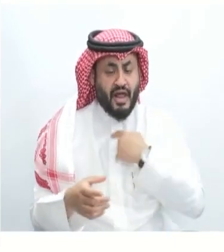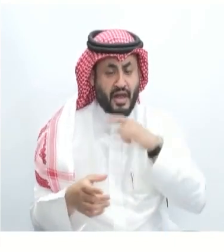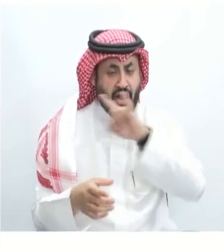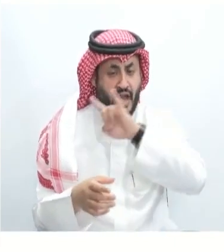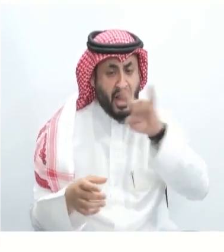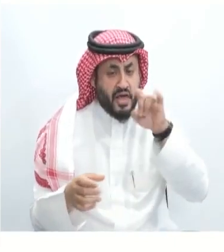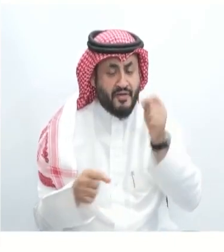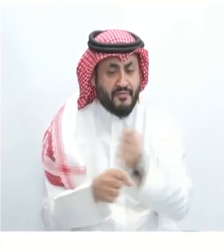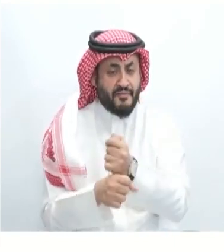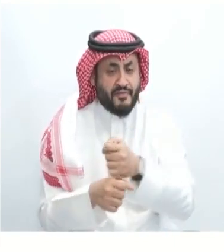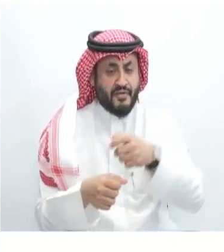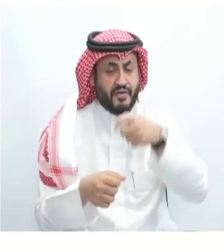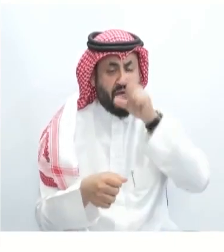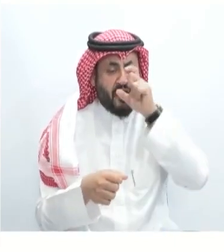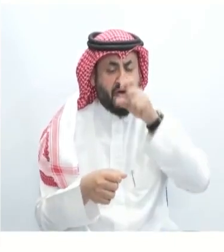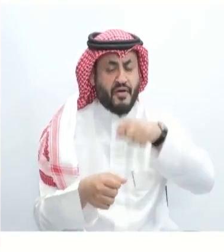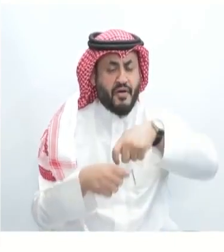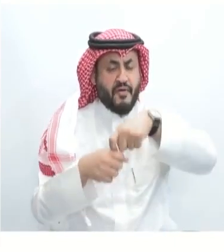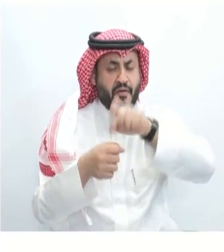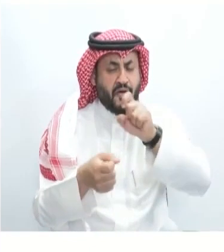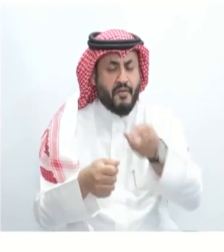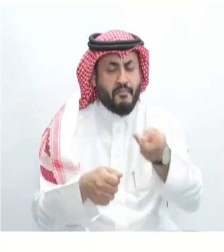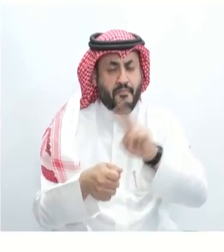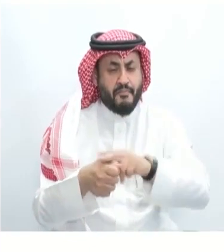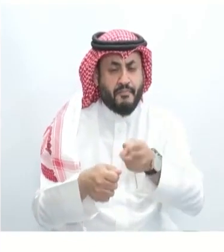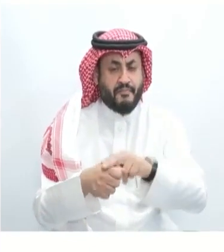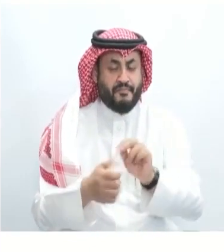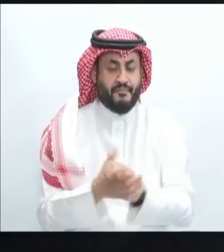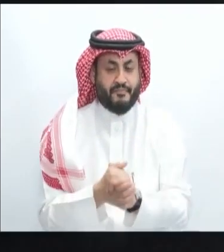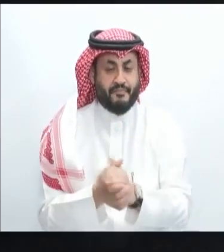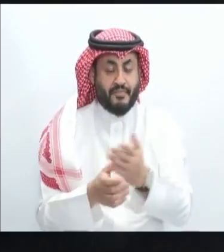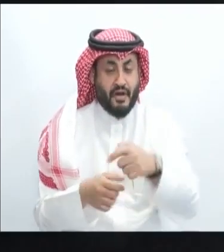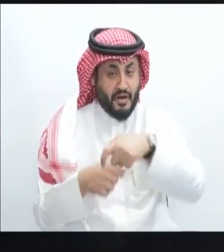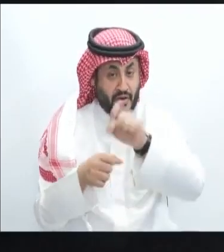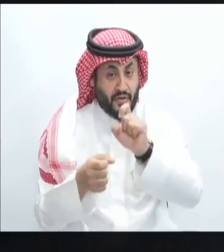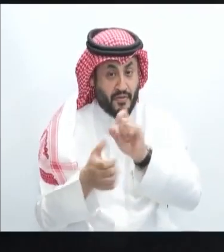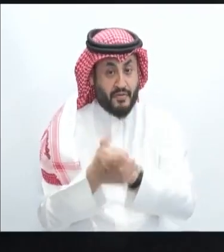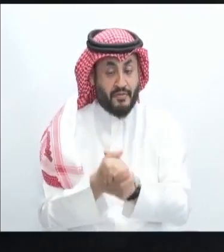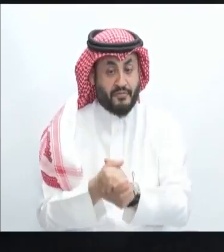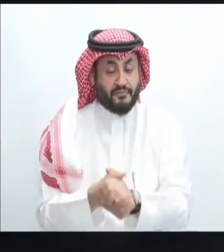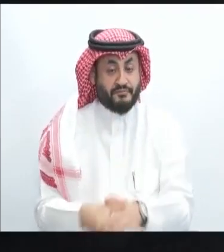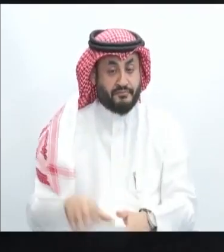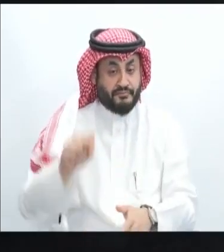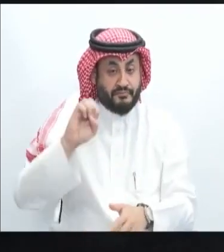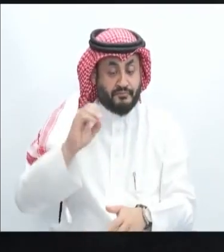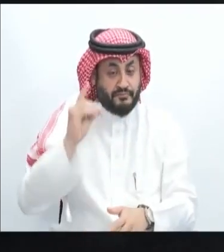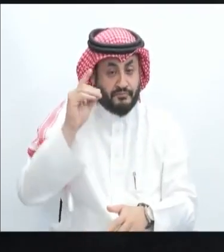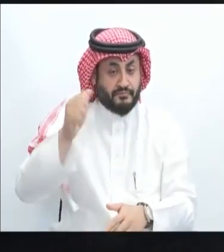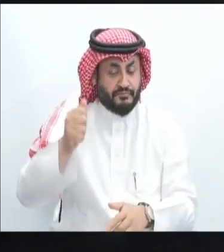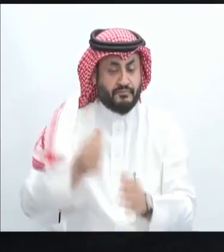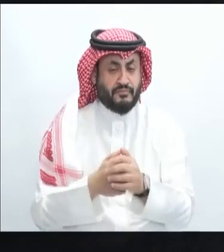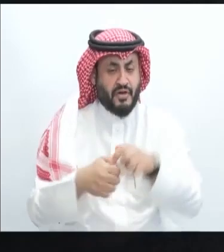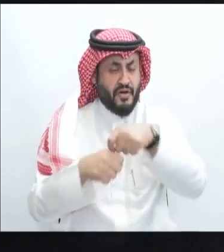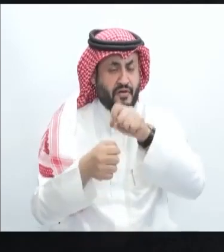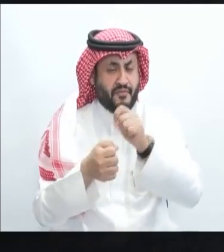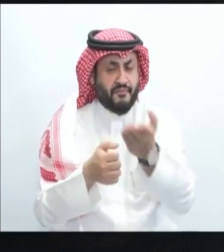shouldn't drink too much soda. So soda or soft drinks are the kind of drinks